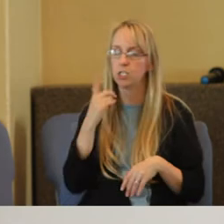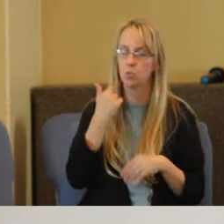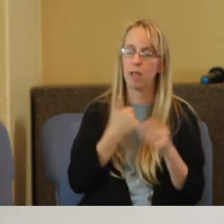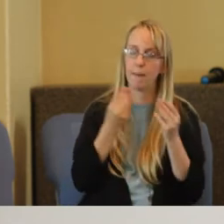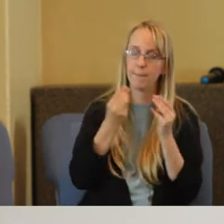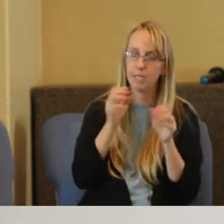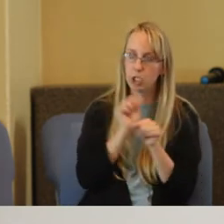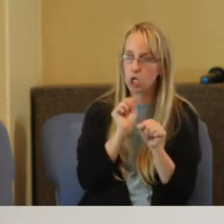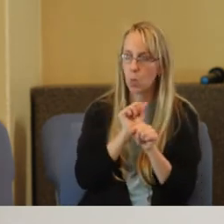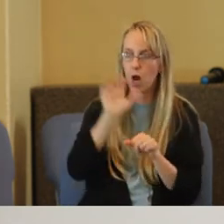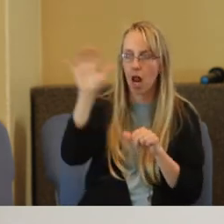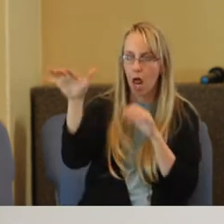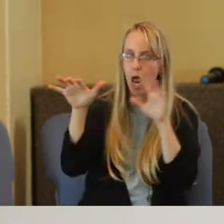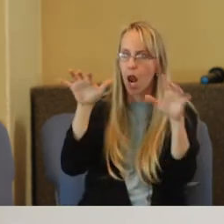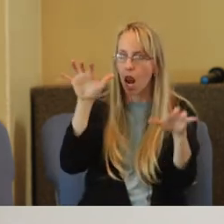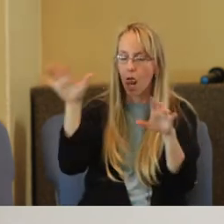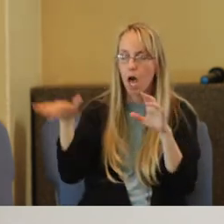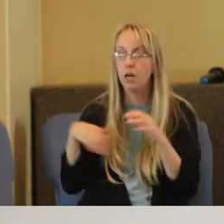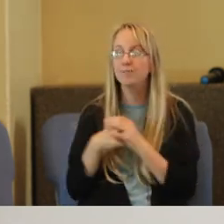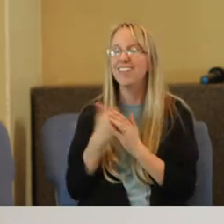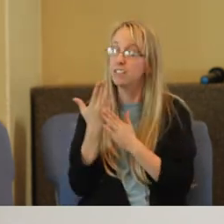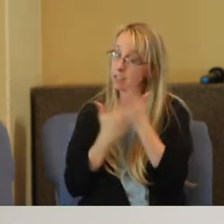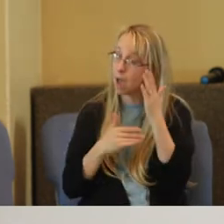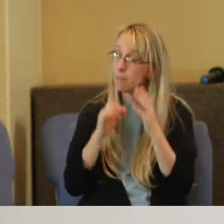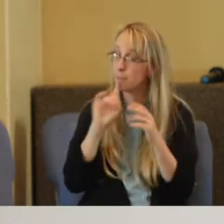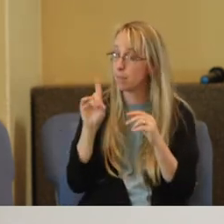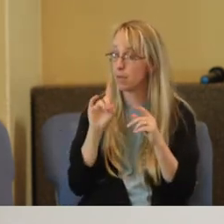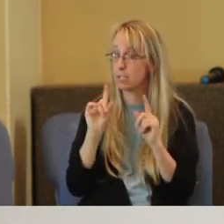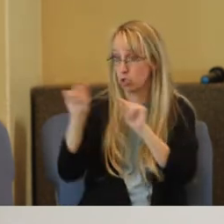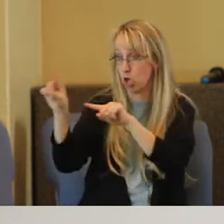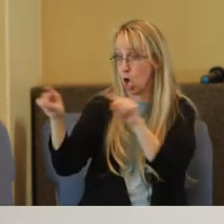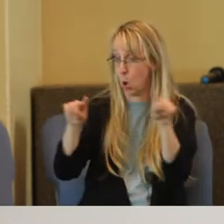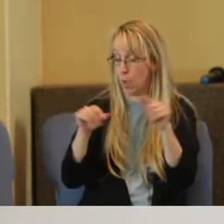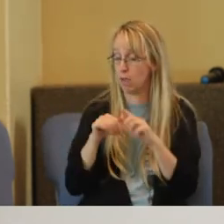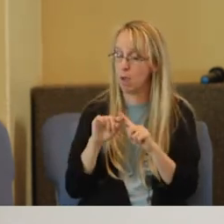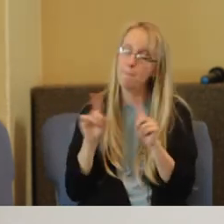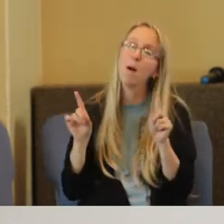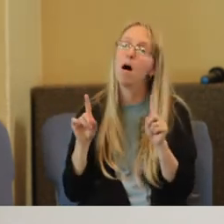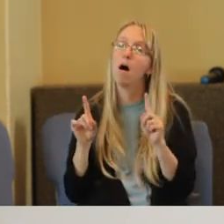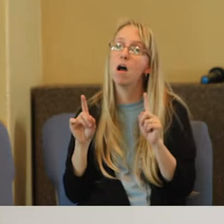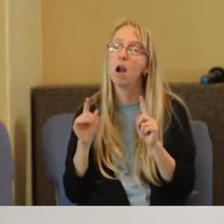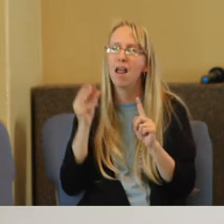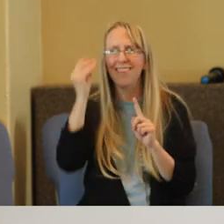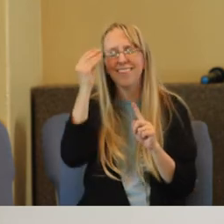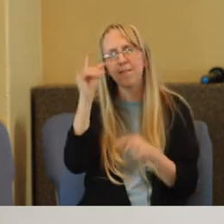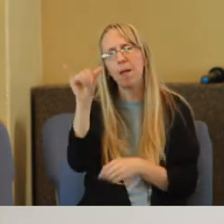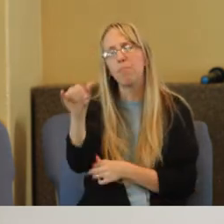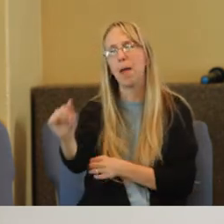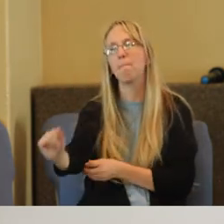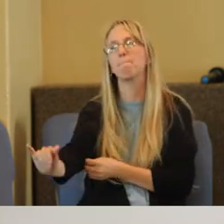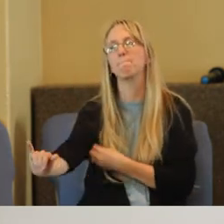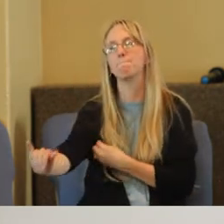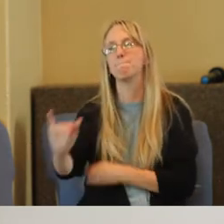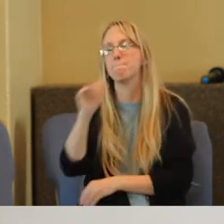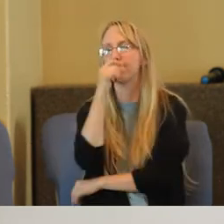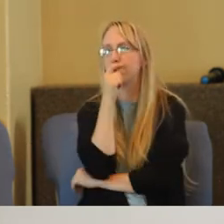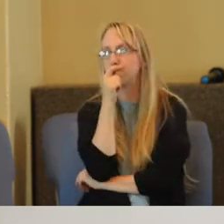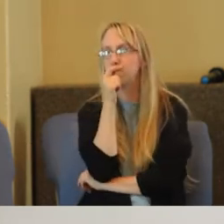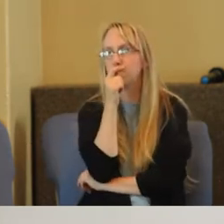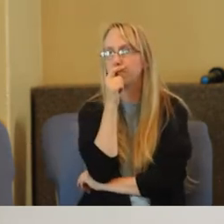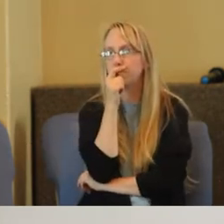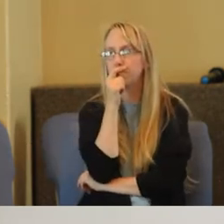there and stuff. And some of it is part of the going. But in thinking about that, we have